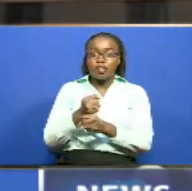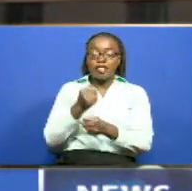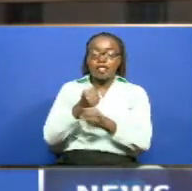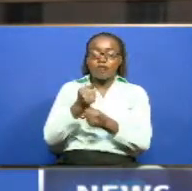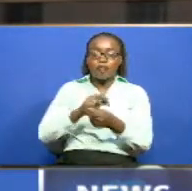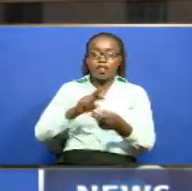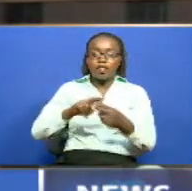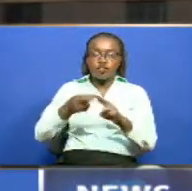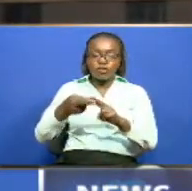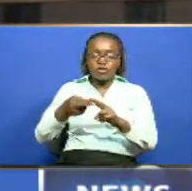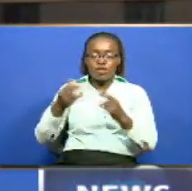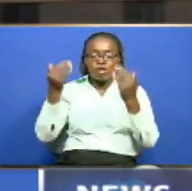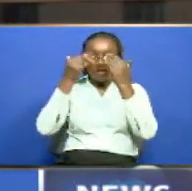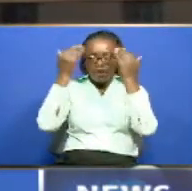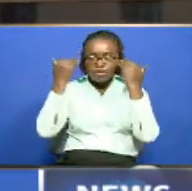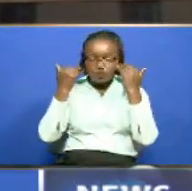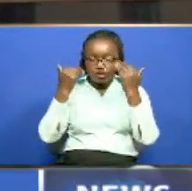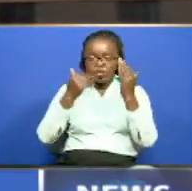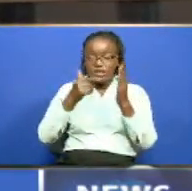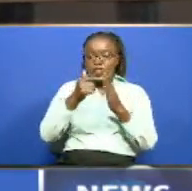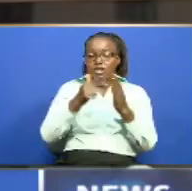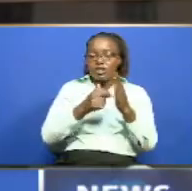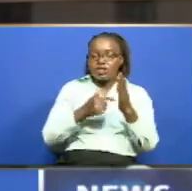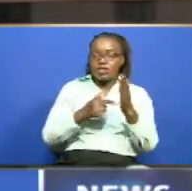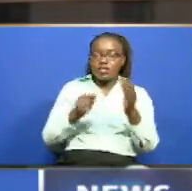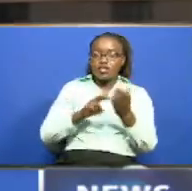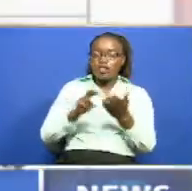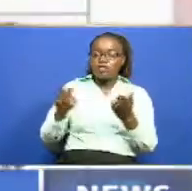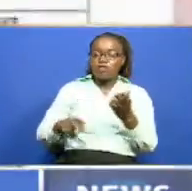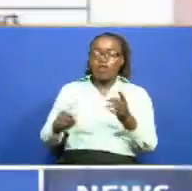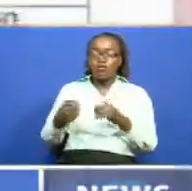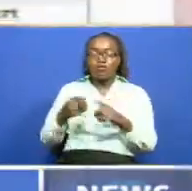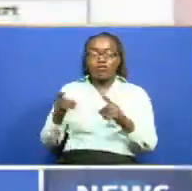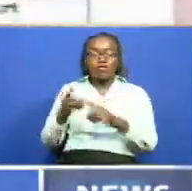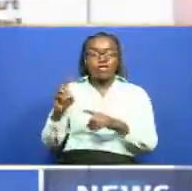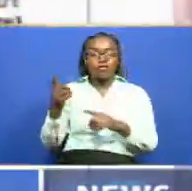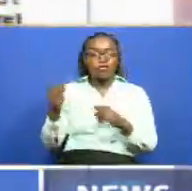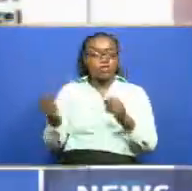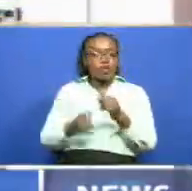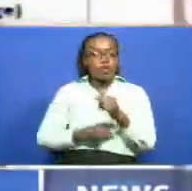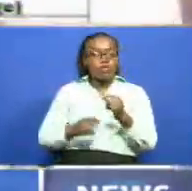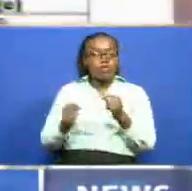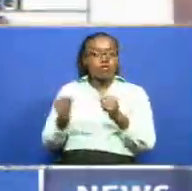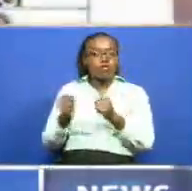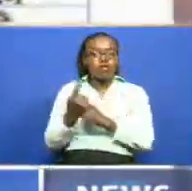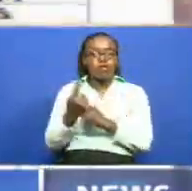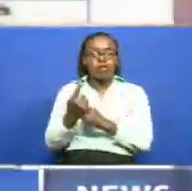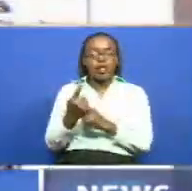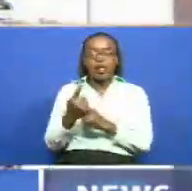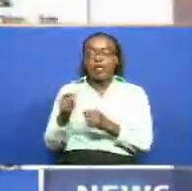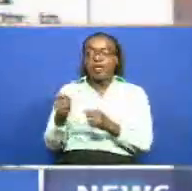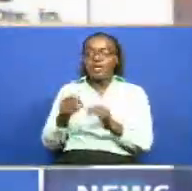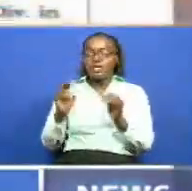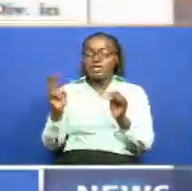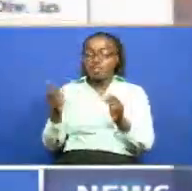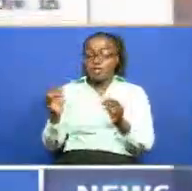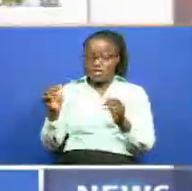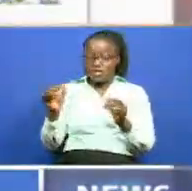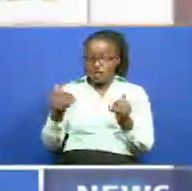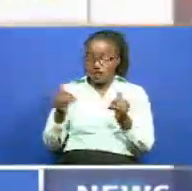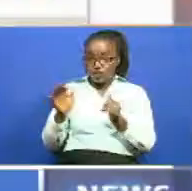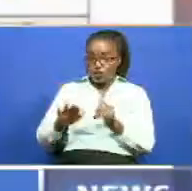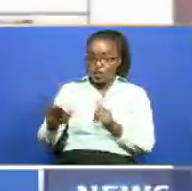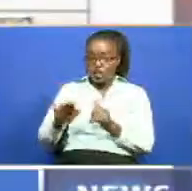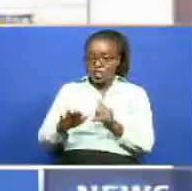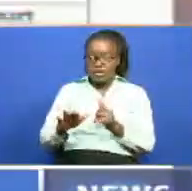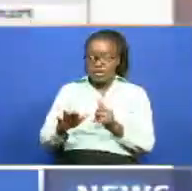Court are listed for transfer from 1st of November. Some of the judges have been redeployed to new divisions. Among